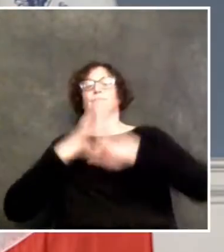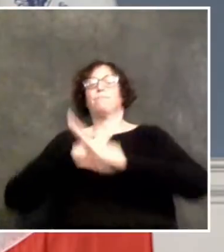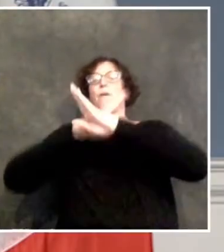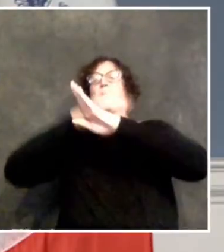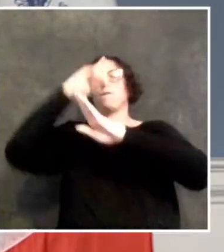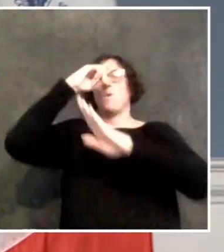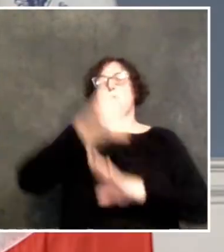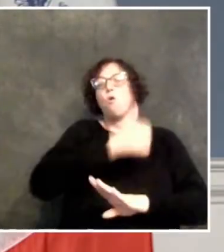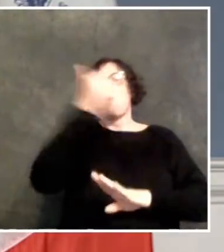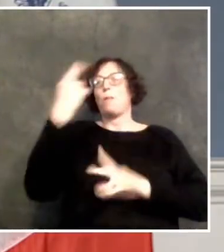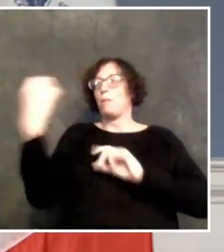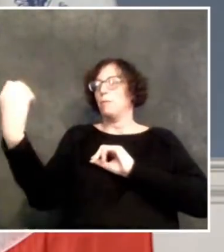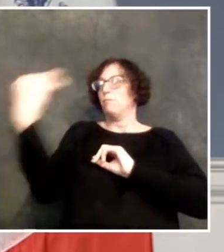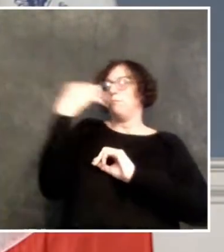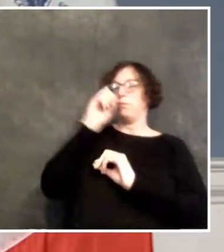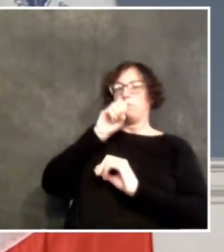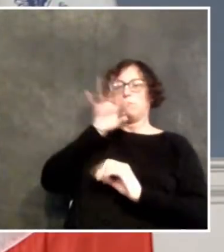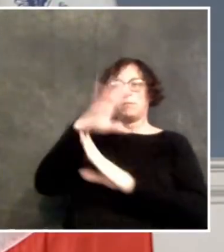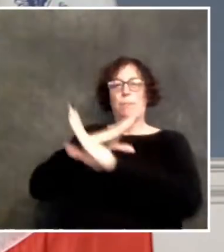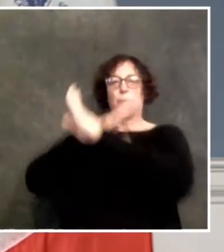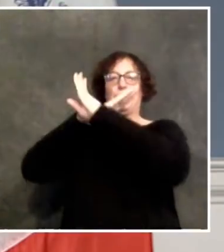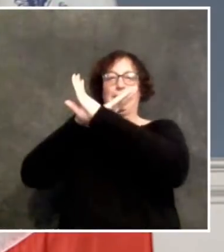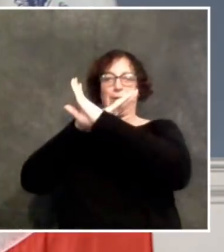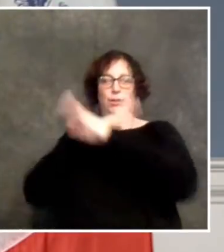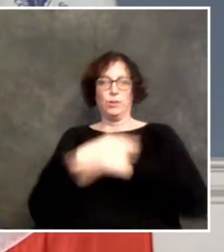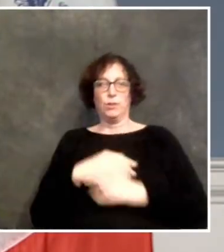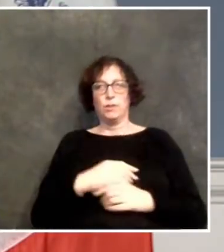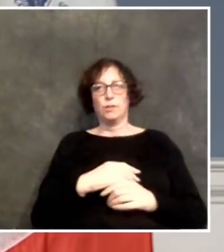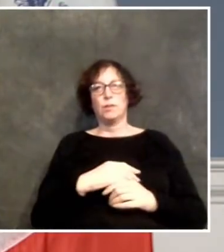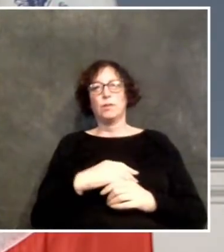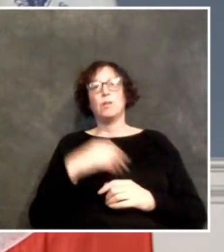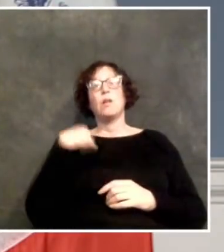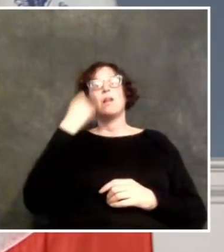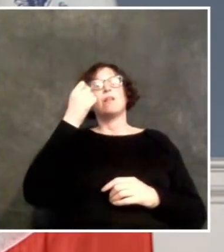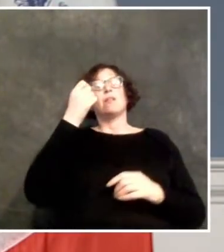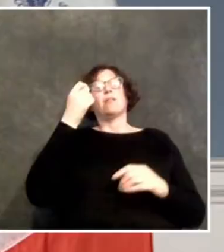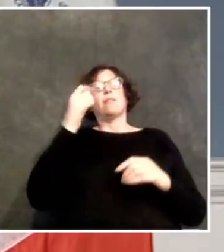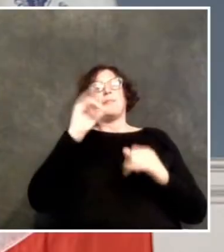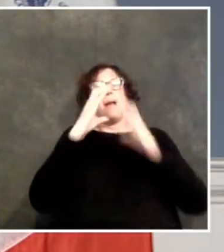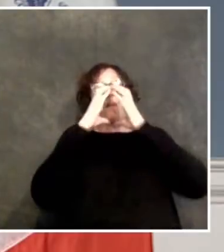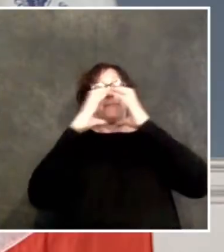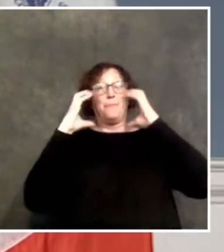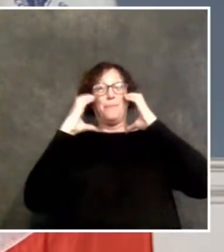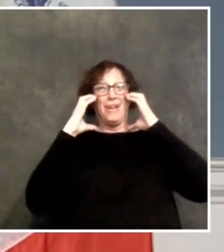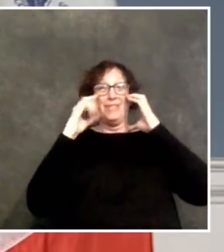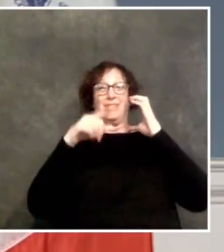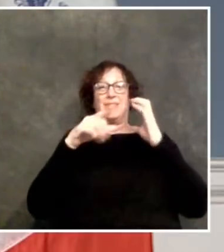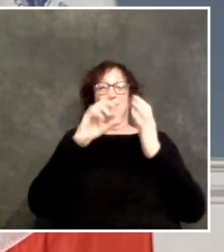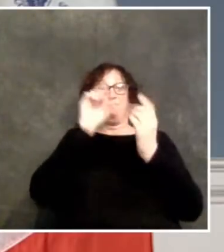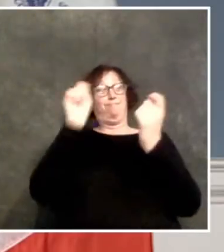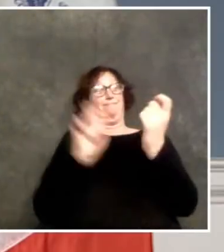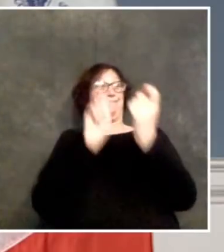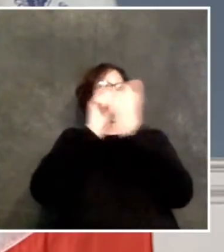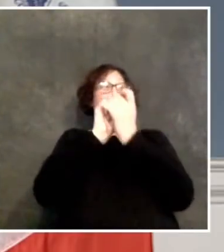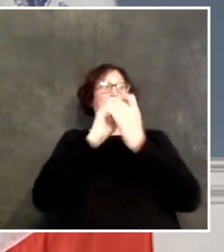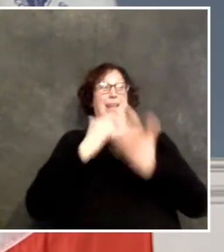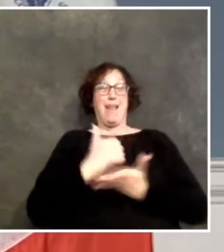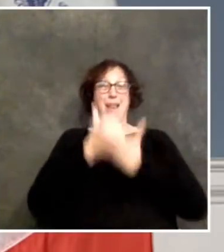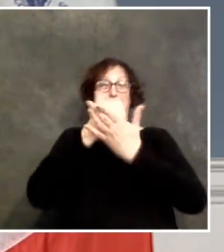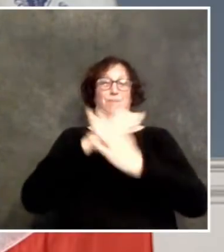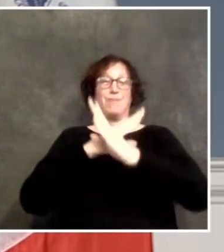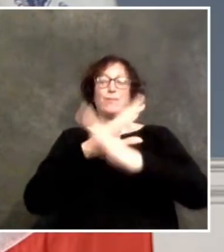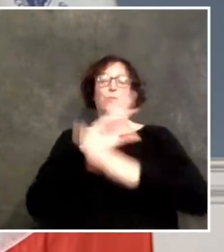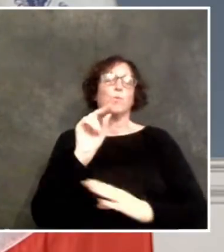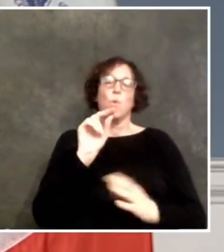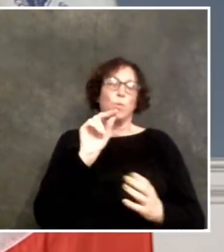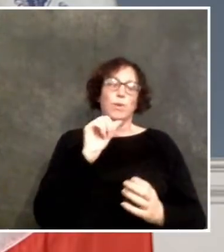will miraculously keep the disease from reaching you in your life. It's about making sure if you happen to be affected